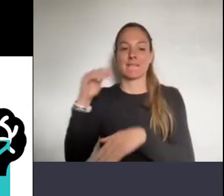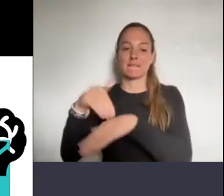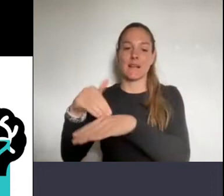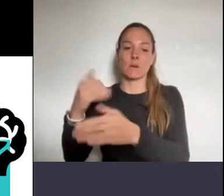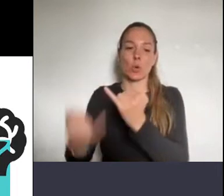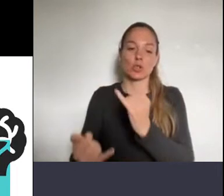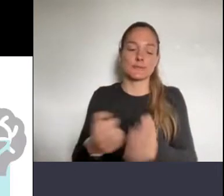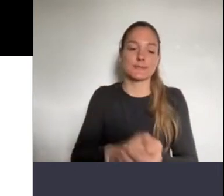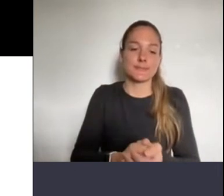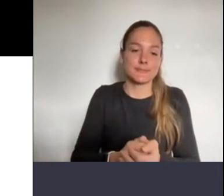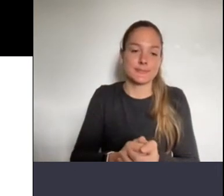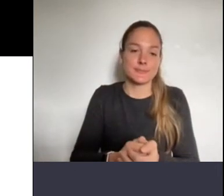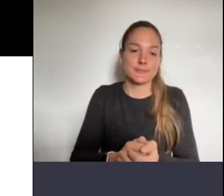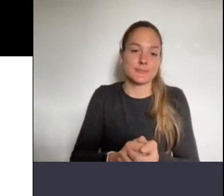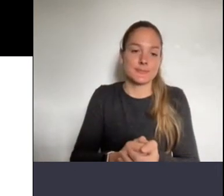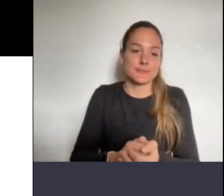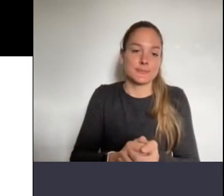Slide, please.